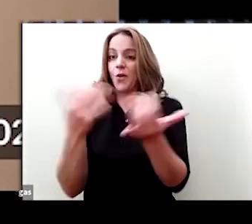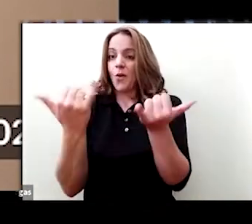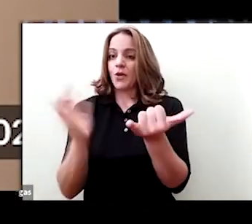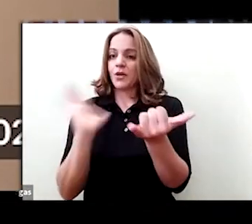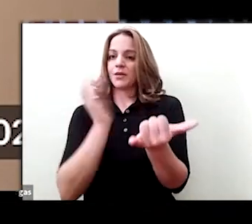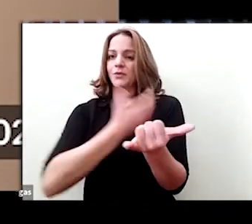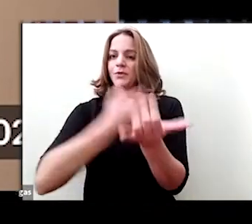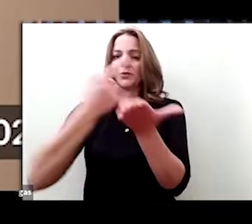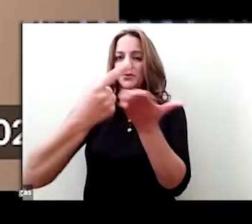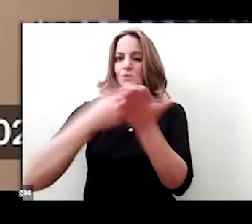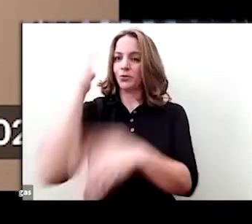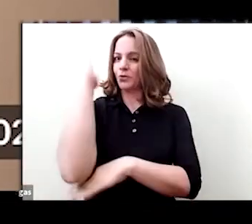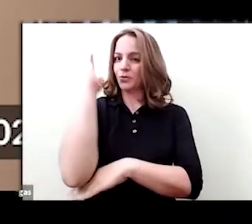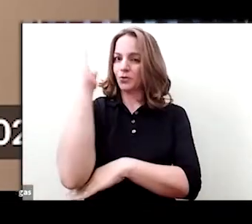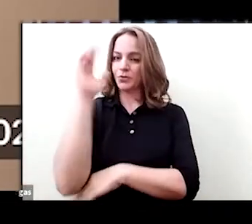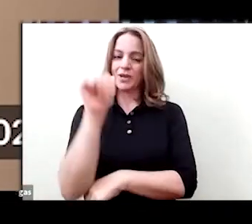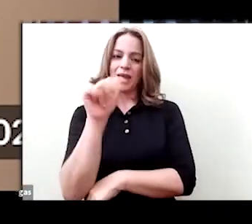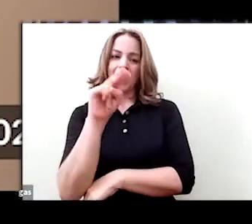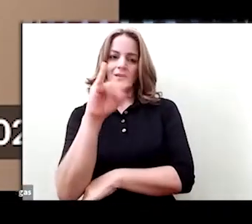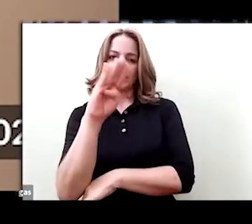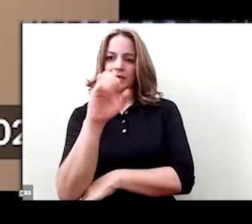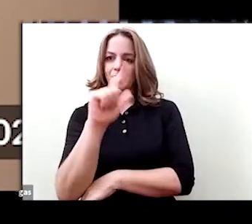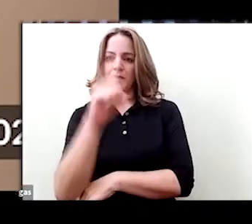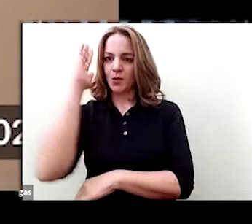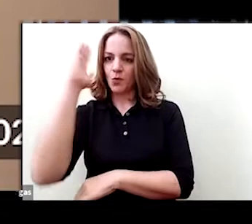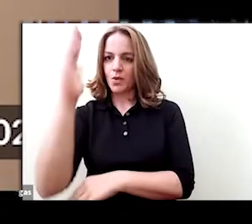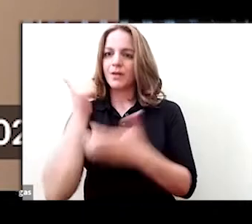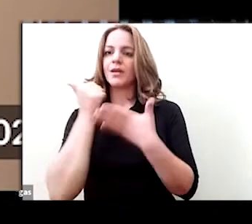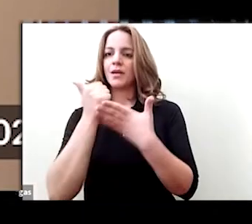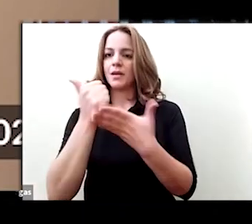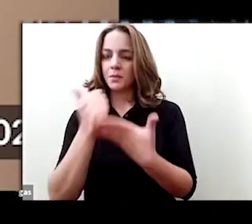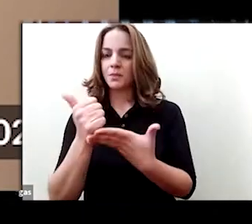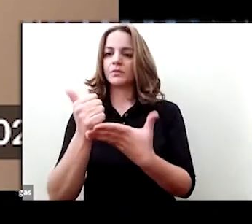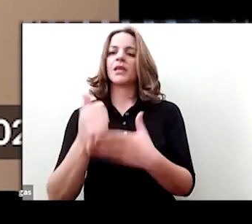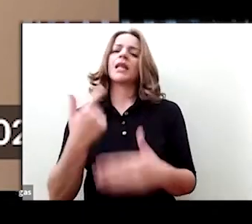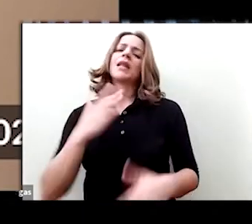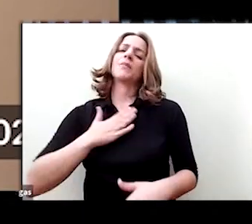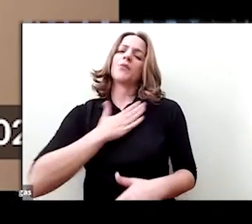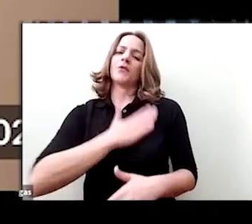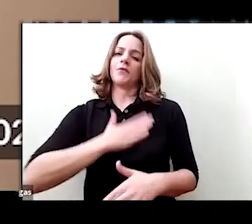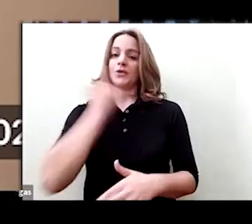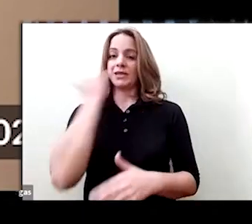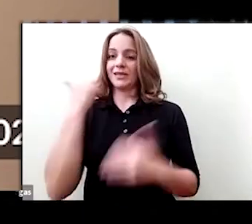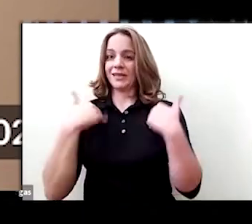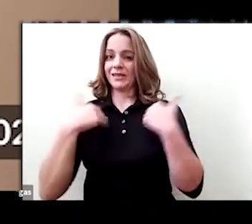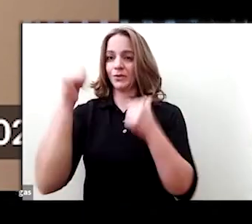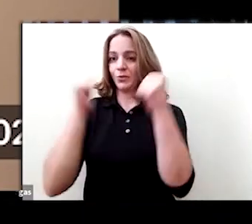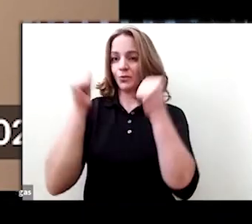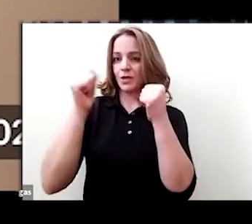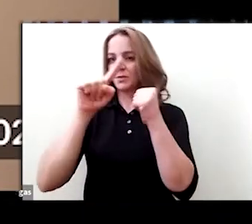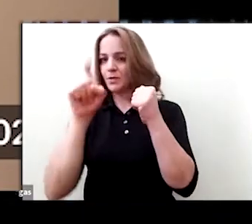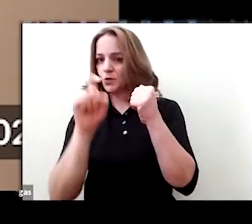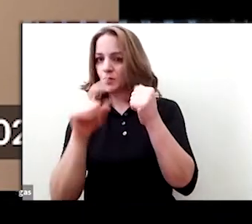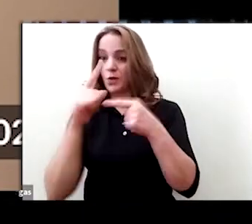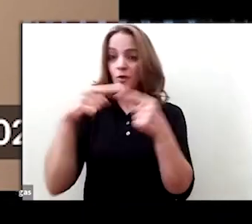our audience for Q&A, so we encourage you to bring your burning questions and hold them for the end of this event. So without further ado, I'll